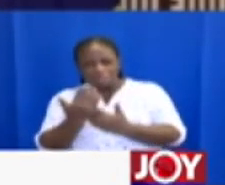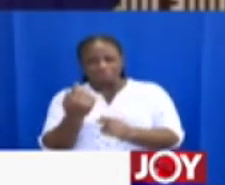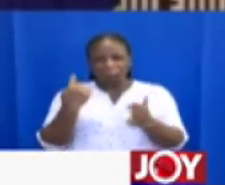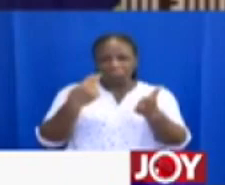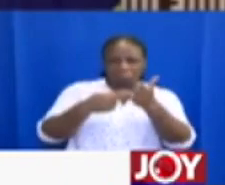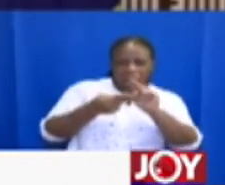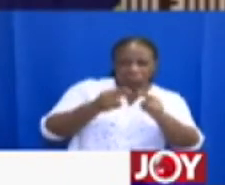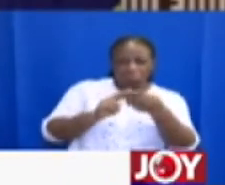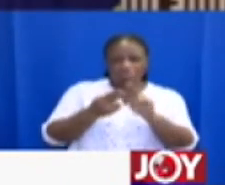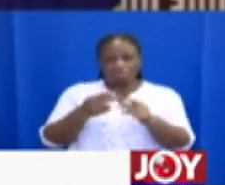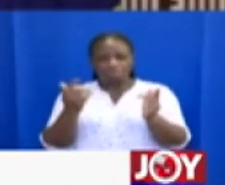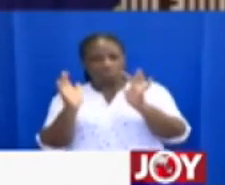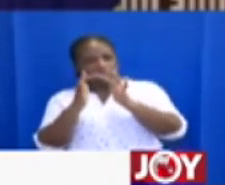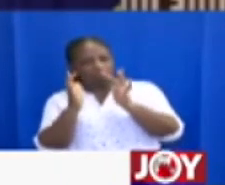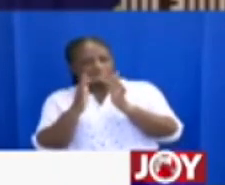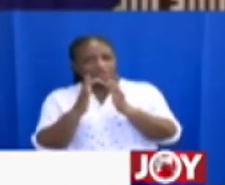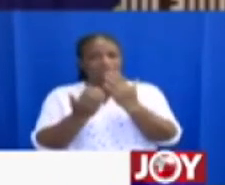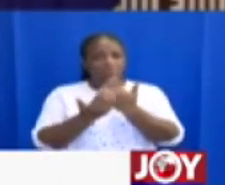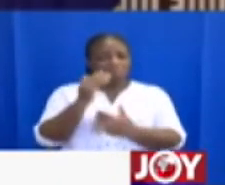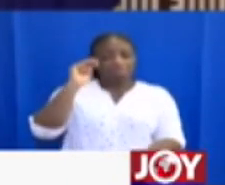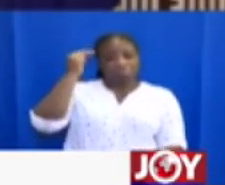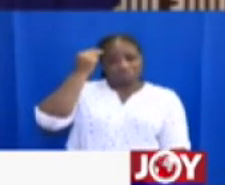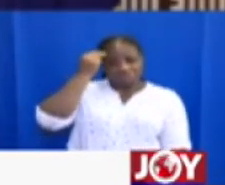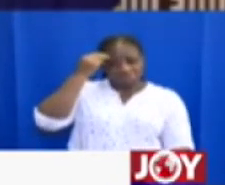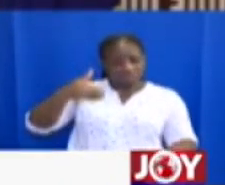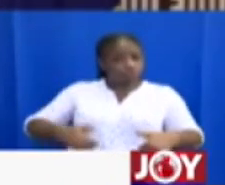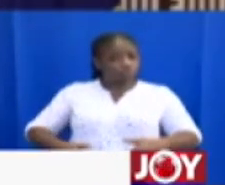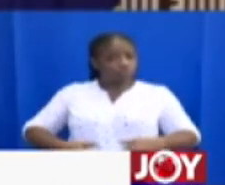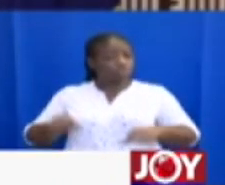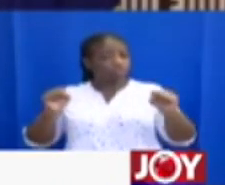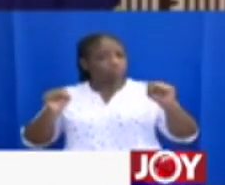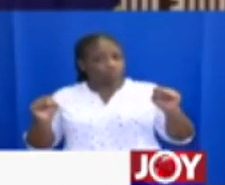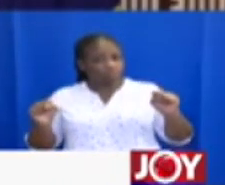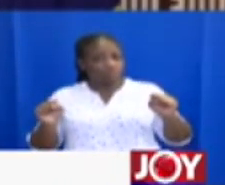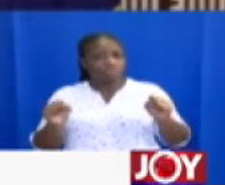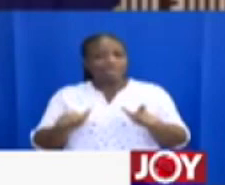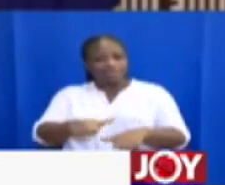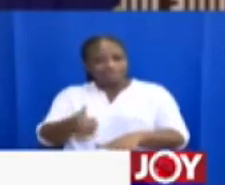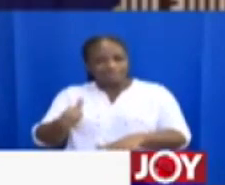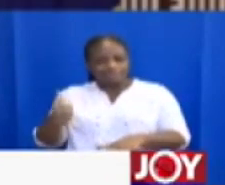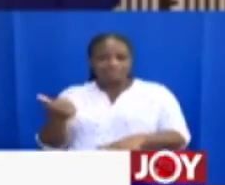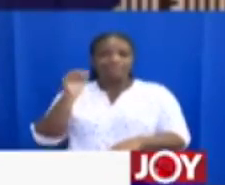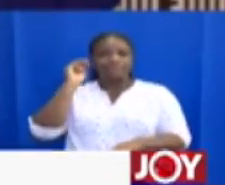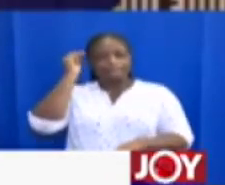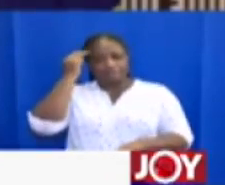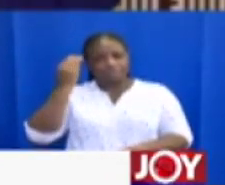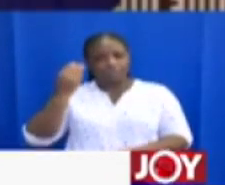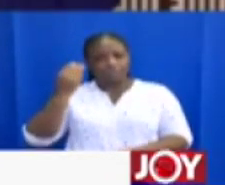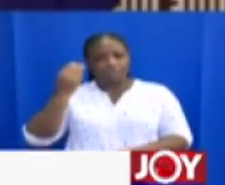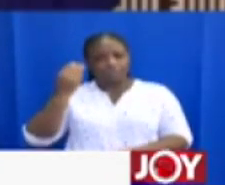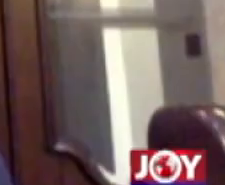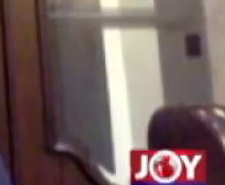basis, pending consultations between the Ministry of Youth and Sports and the respective sport